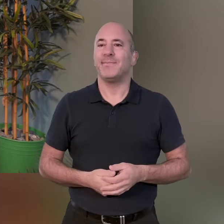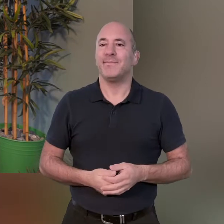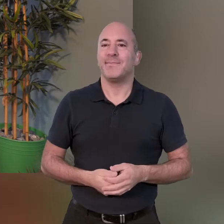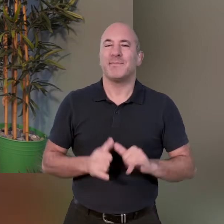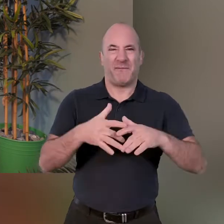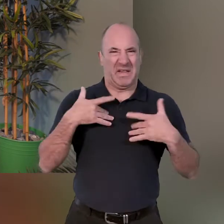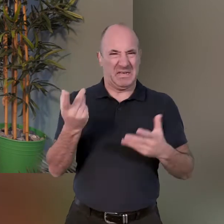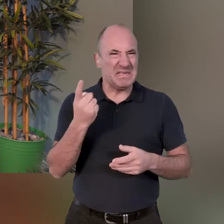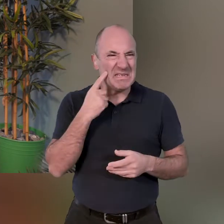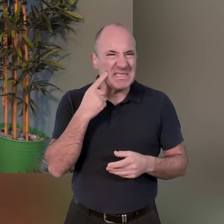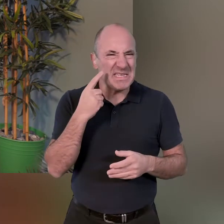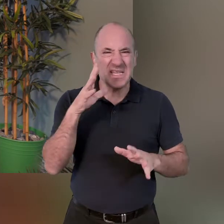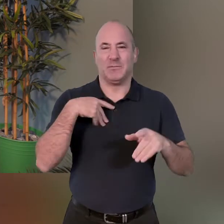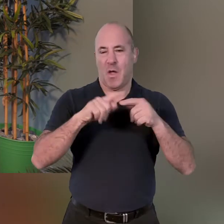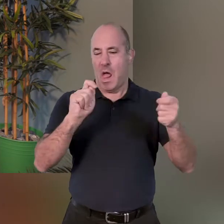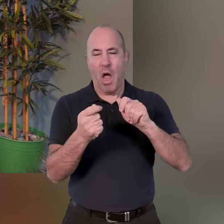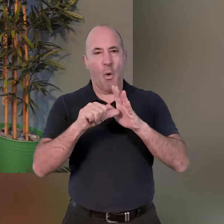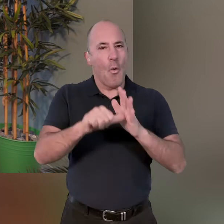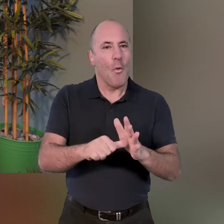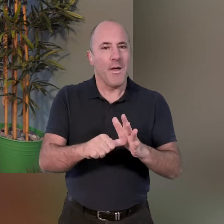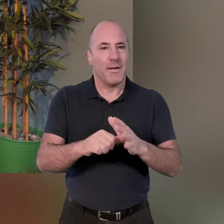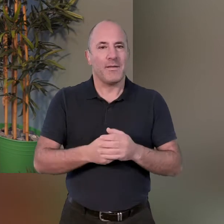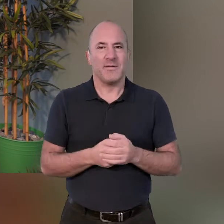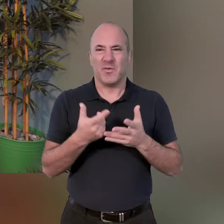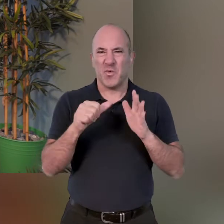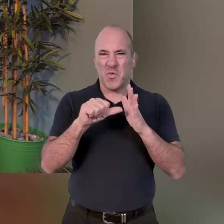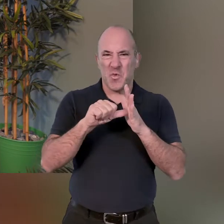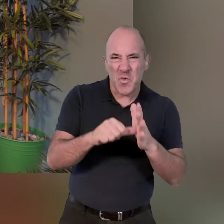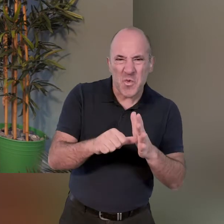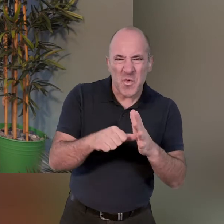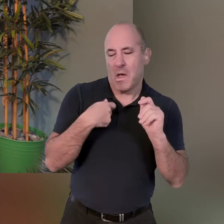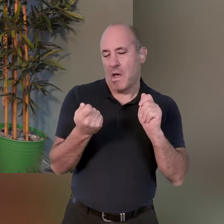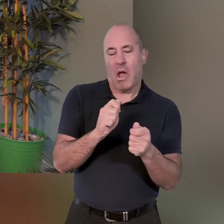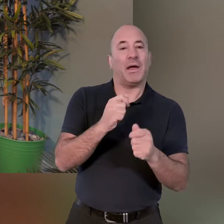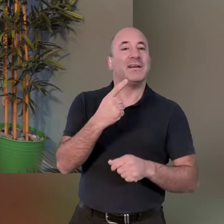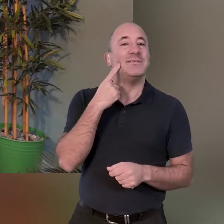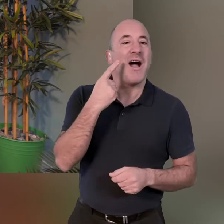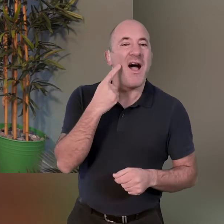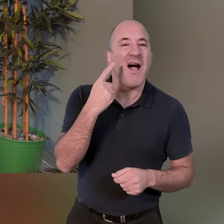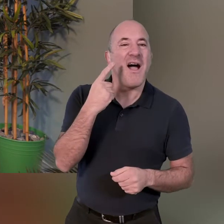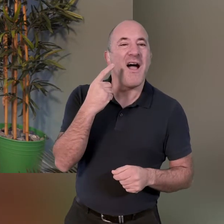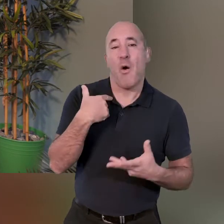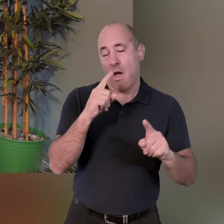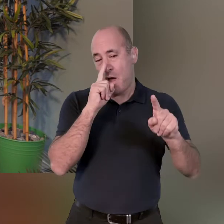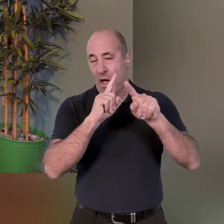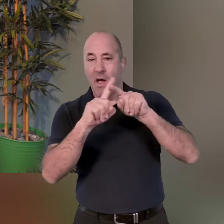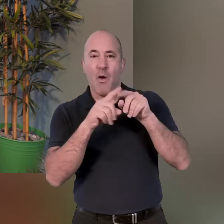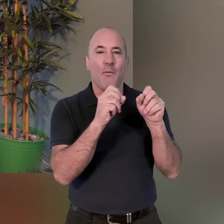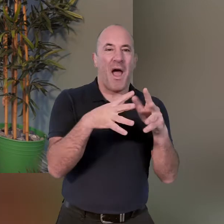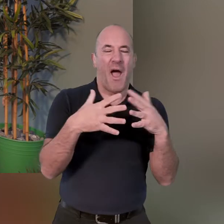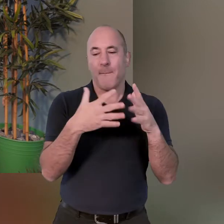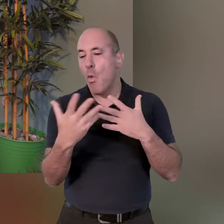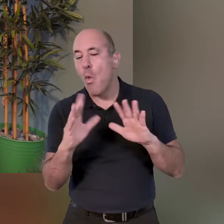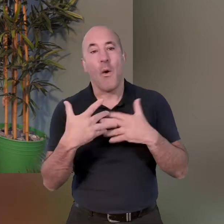it's a little bit too easy, then I can show you ways to make it harder. If it's a little bit too hard, I can make it easier, and I can show you to do it